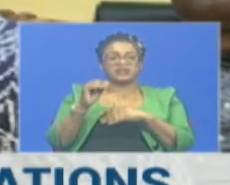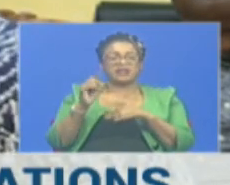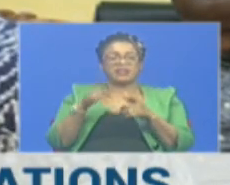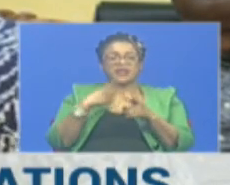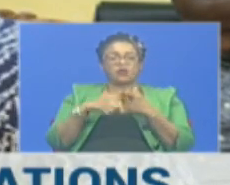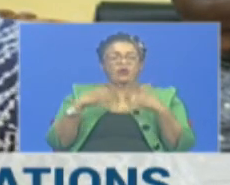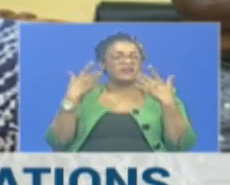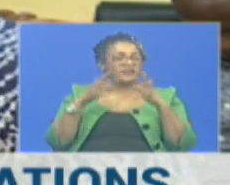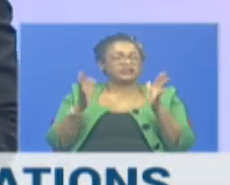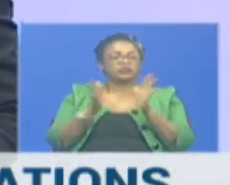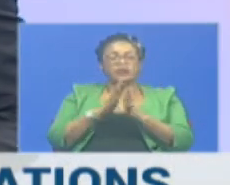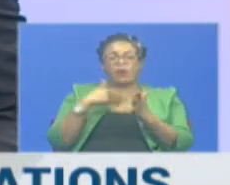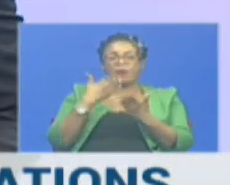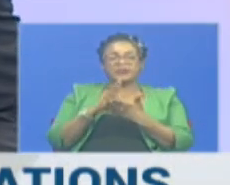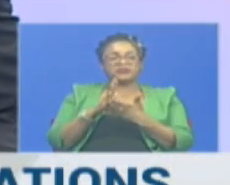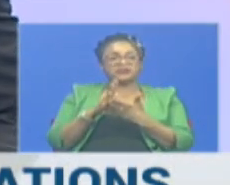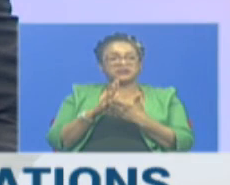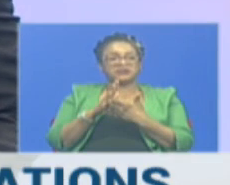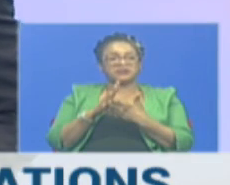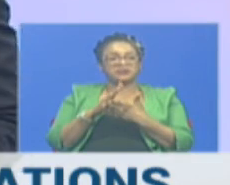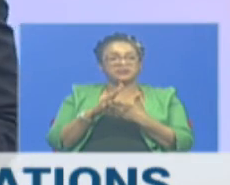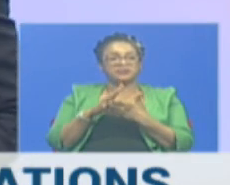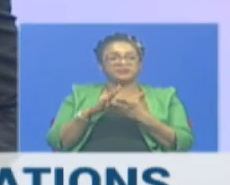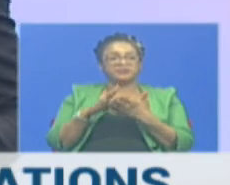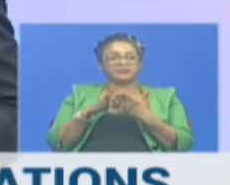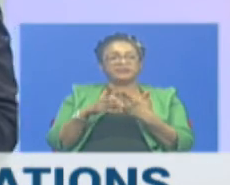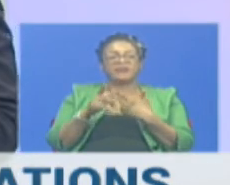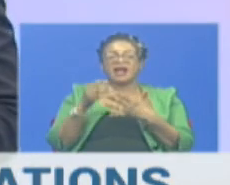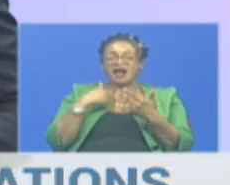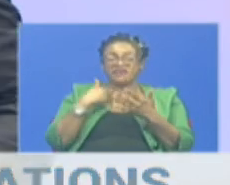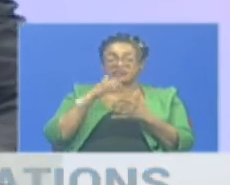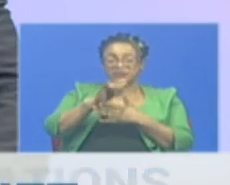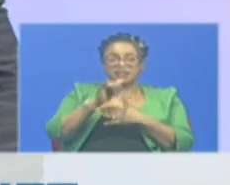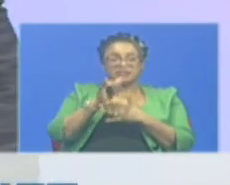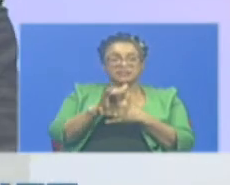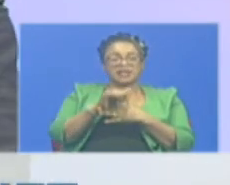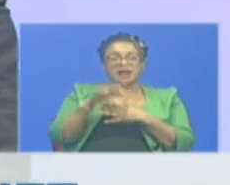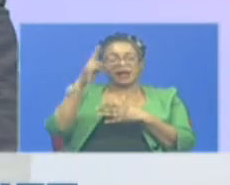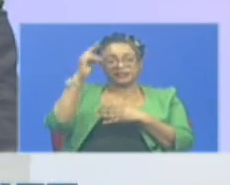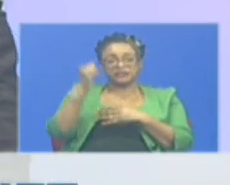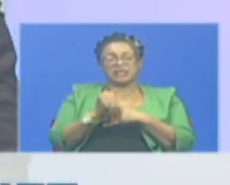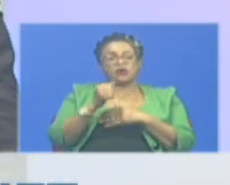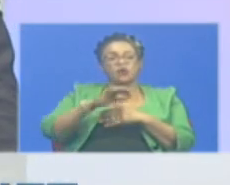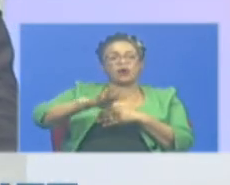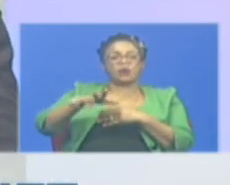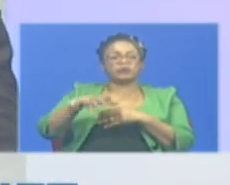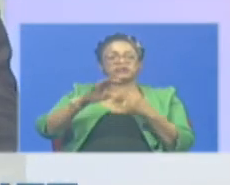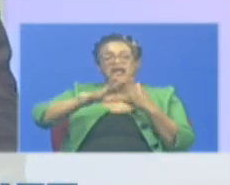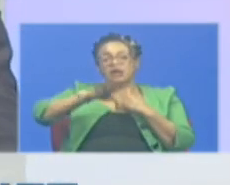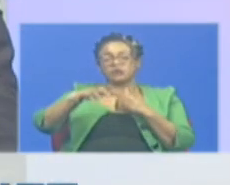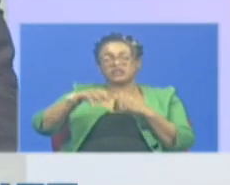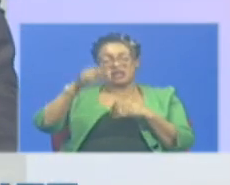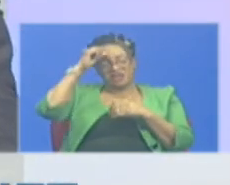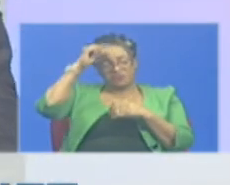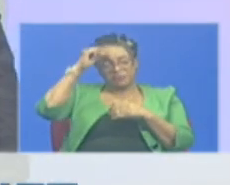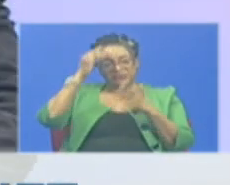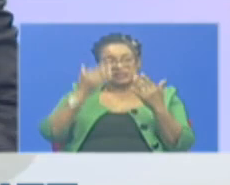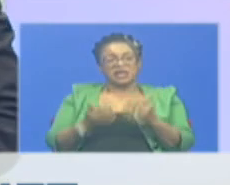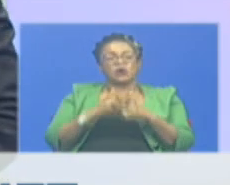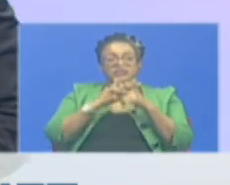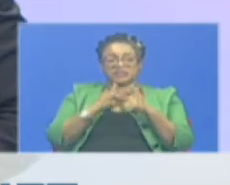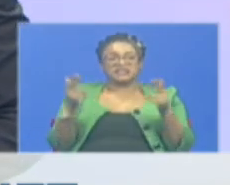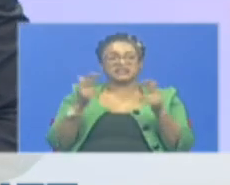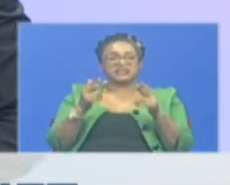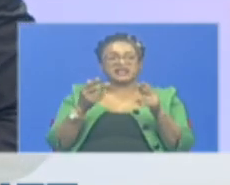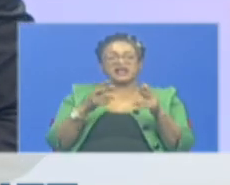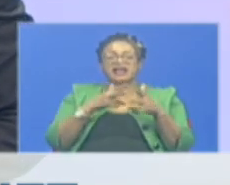part. And staying on stadium, meanwhile, that is in Kajiado County. The county government has started renovating Ngong